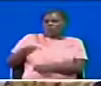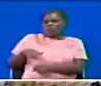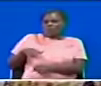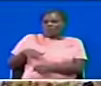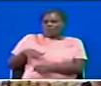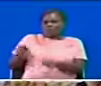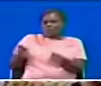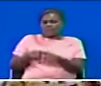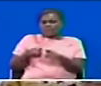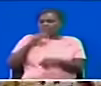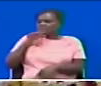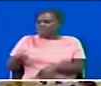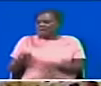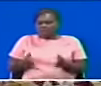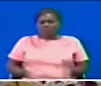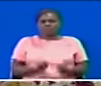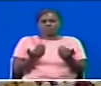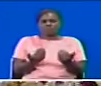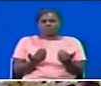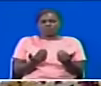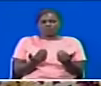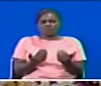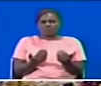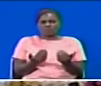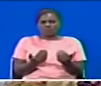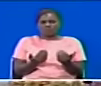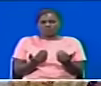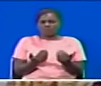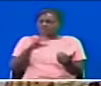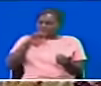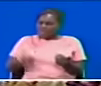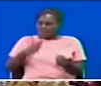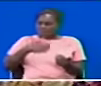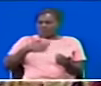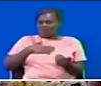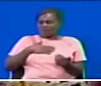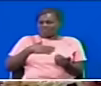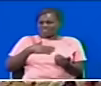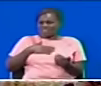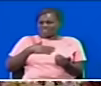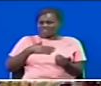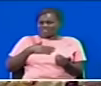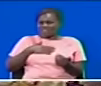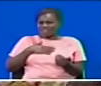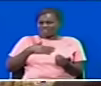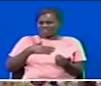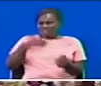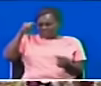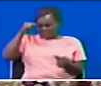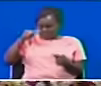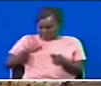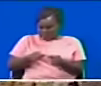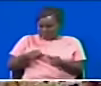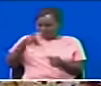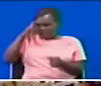the same sons. Let us not run away from that also. So our son, they will not remember Martha is also our son.